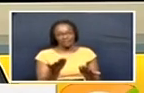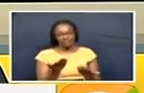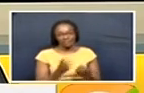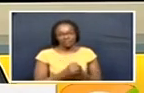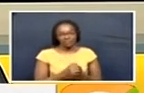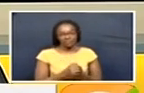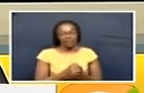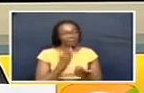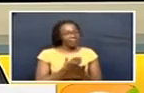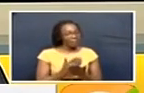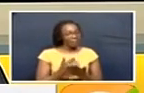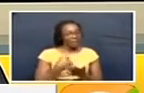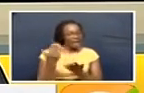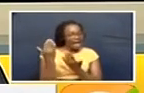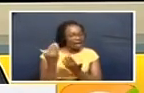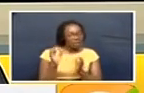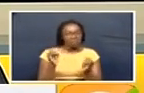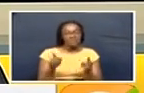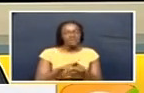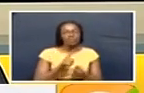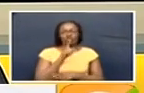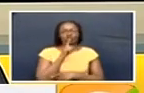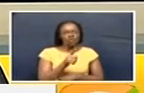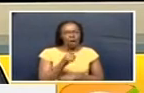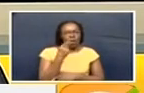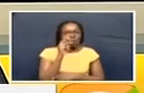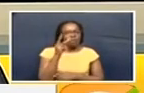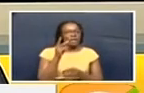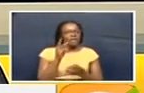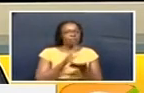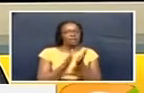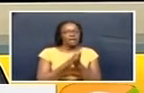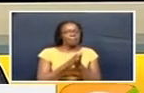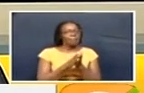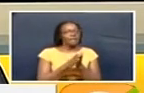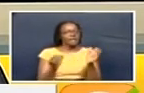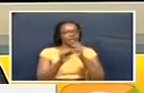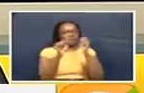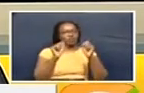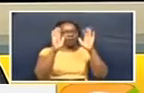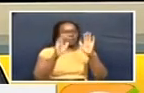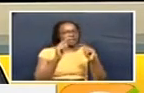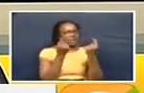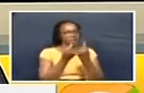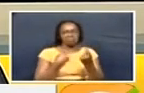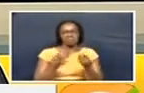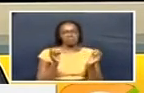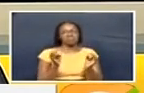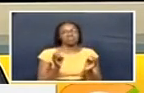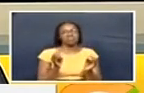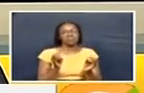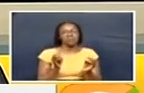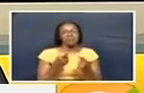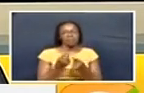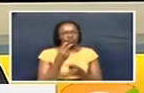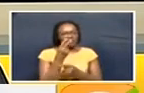Because I wasn't expecting it, and I wasn't even sure who was going to be in that team. And it also caused a lot of hullabaloo, but we saw that across